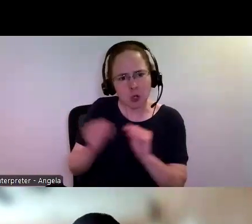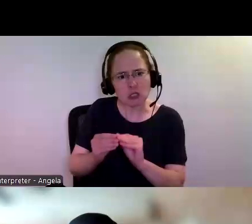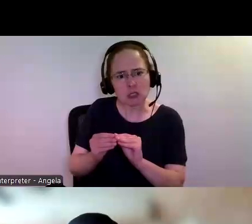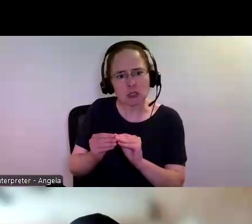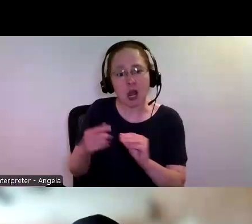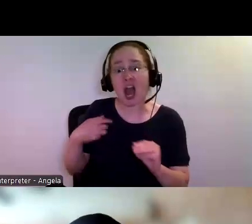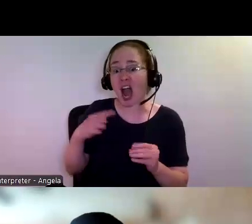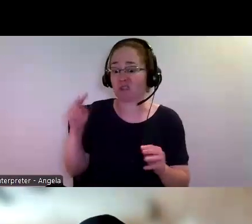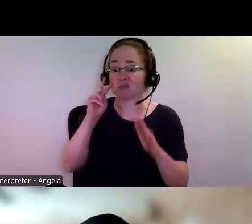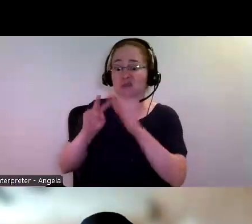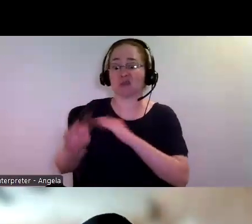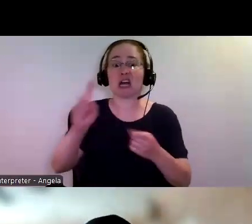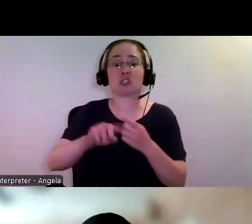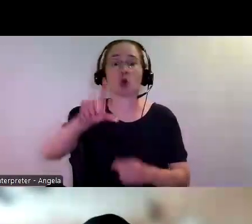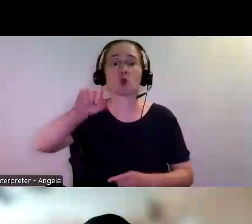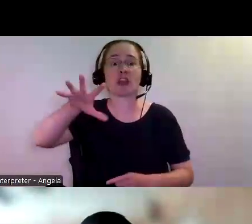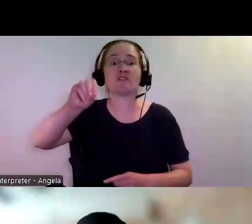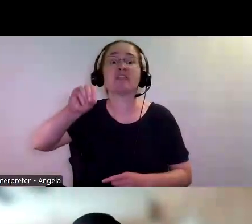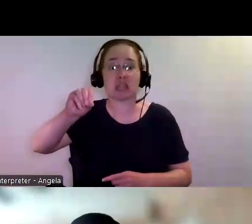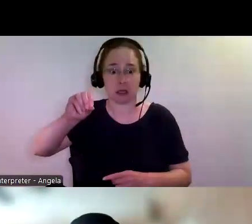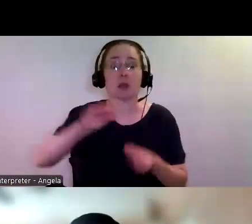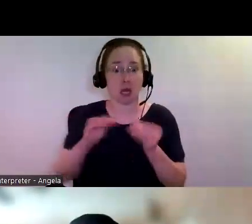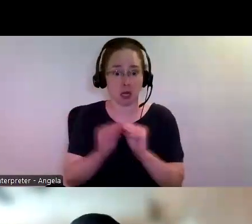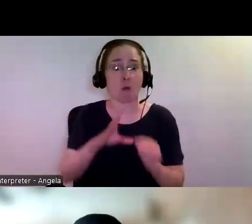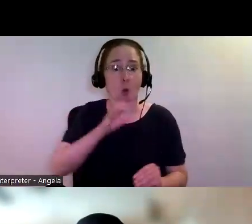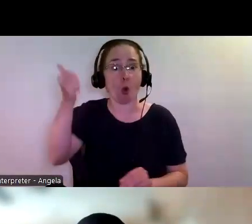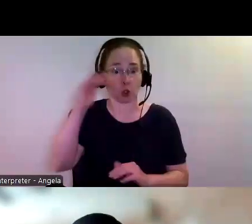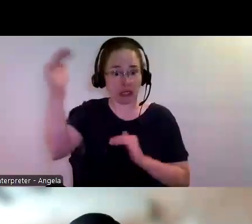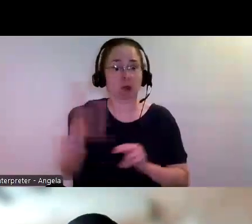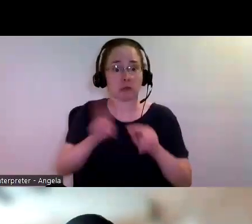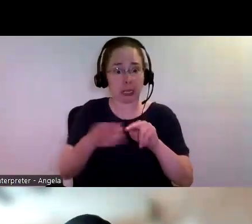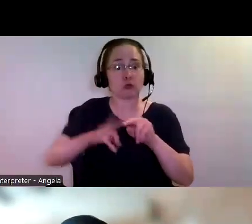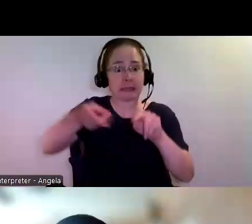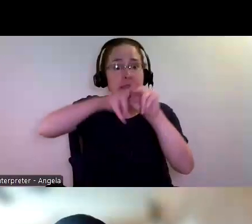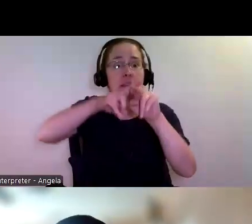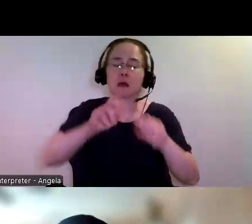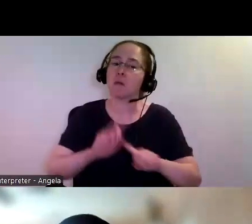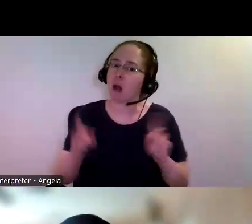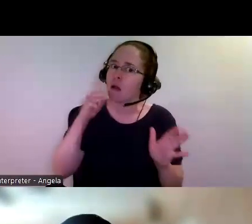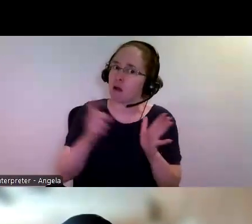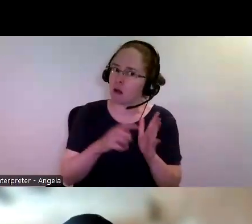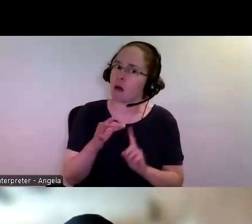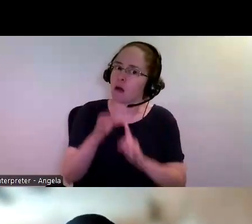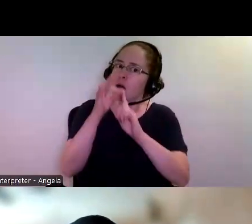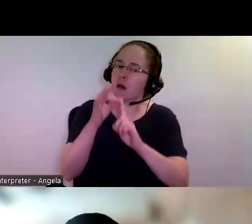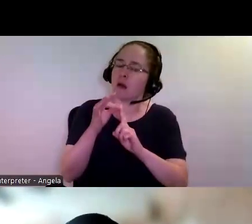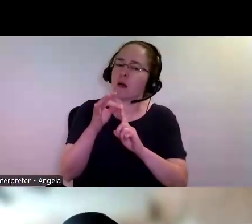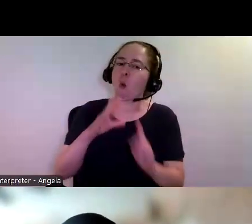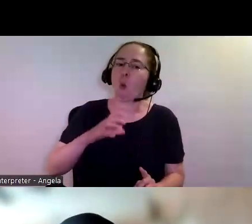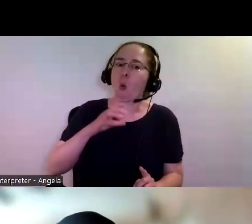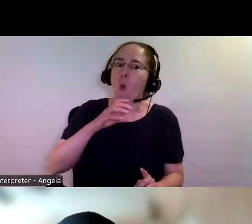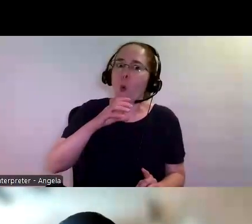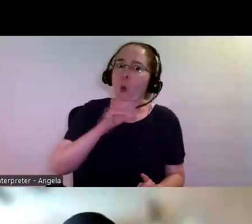2050, and the number of older adults indeed increases. But we see this especially true amongst the